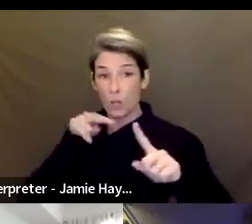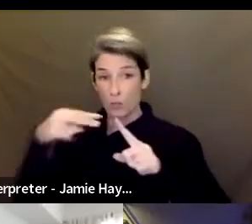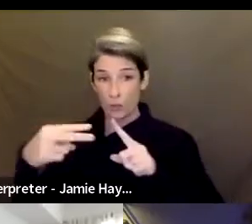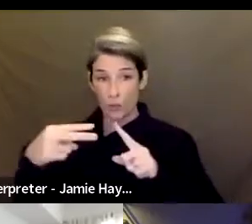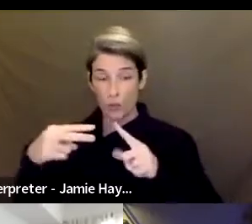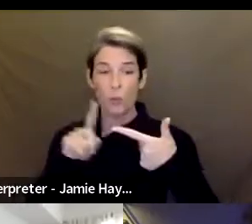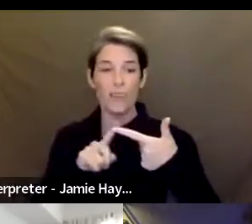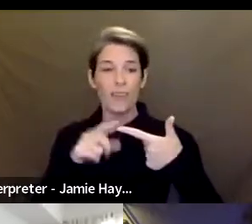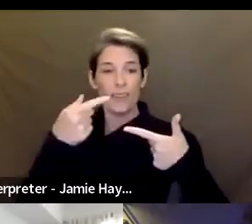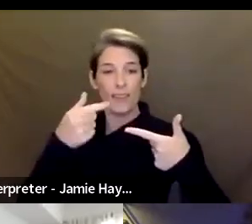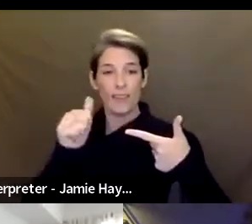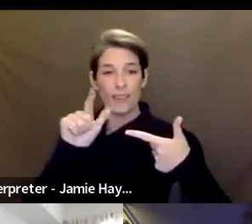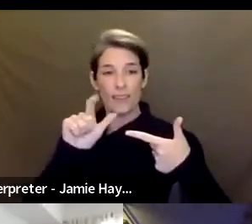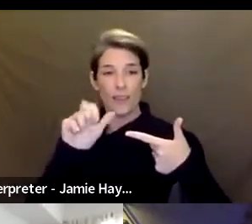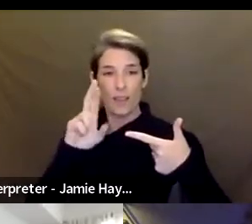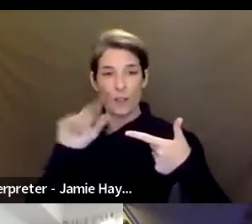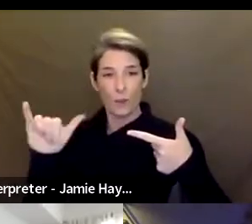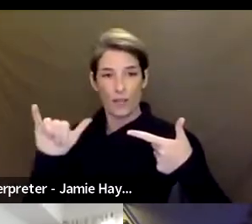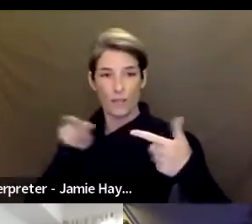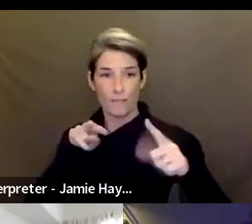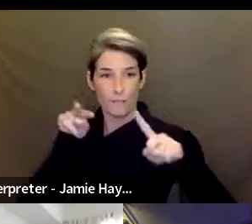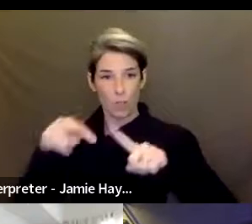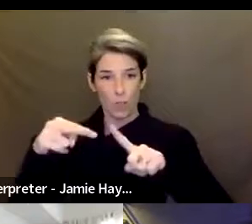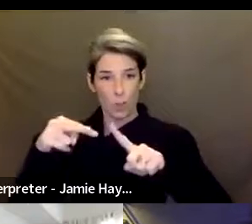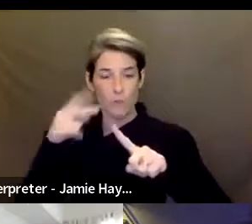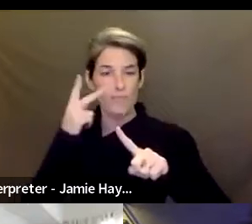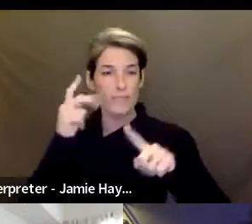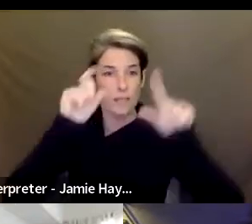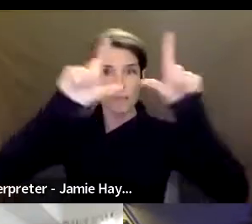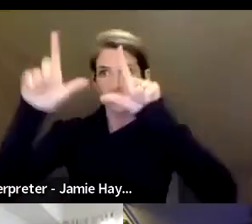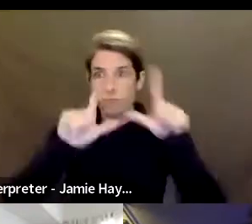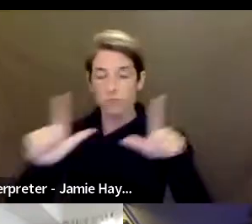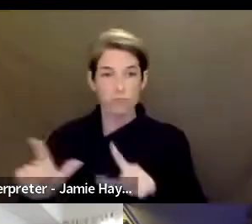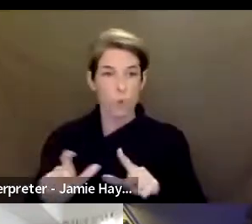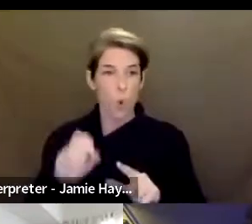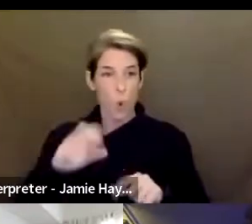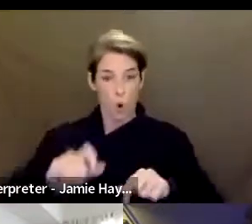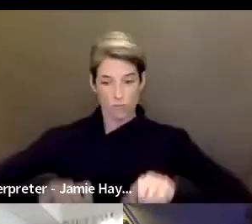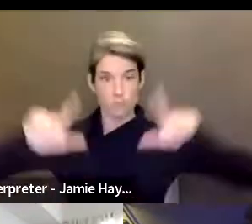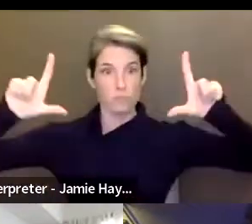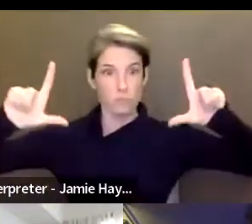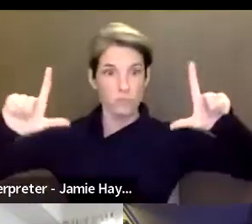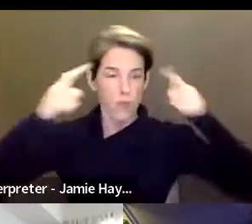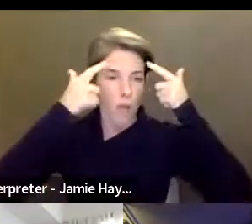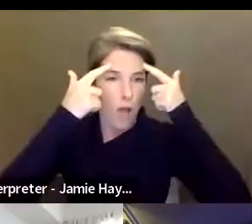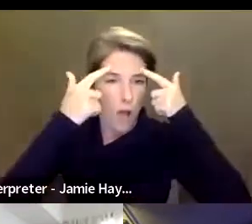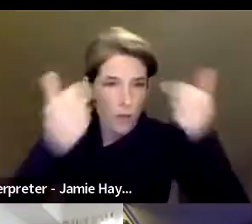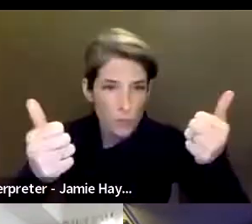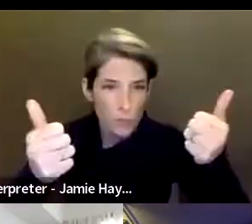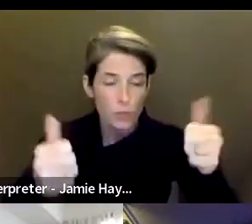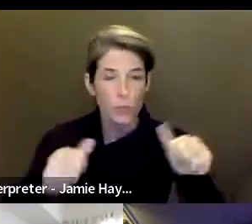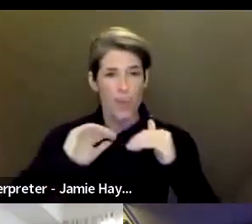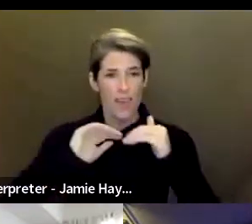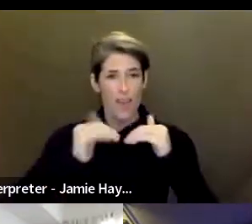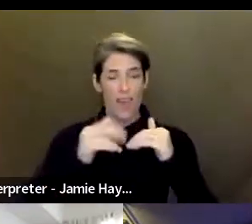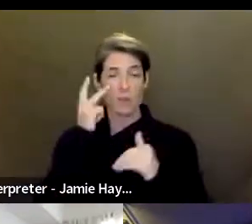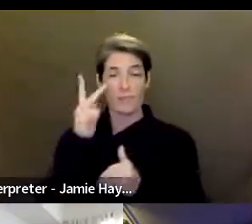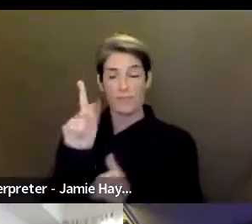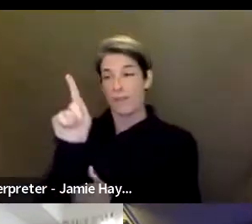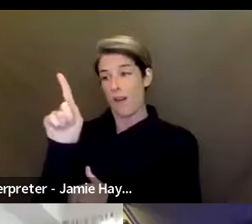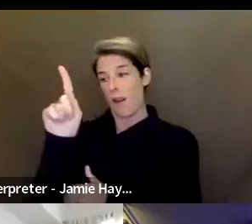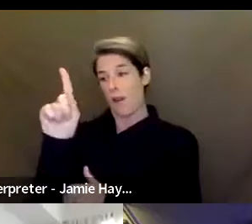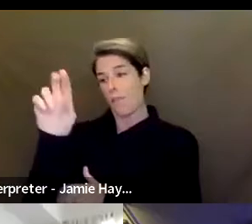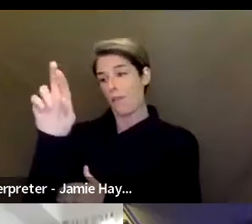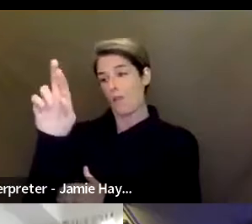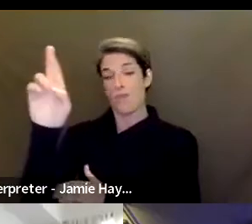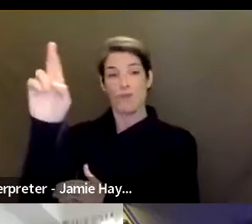in gallery view. And all you have to do is just go to the top right-hand corner of your Zoom screen, and it'll give you the option. So that way, if you want to just